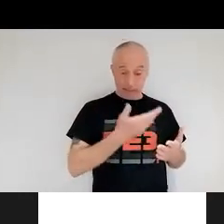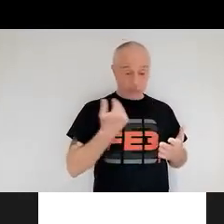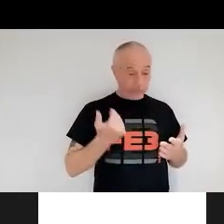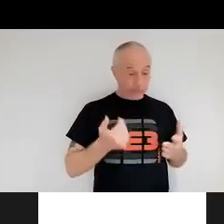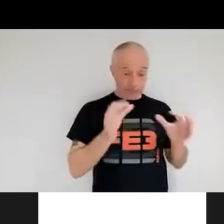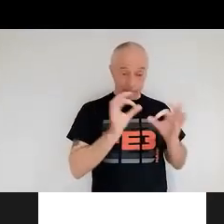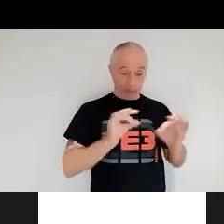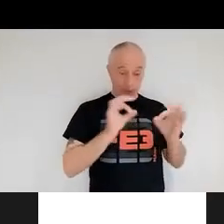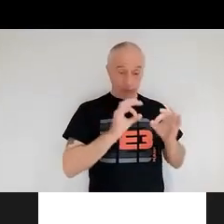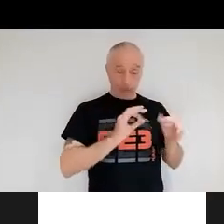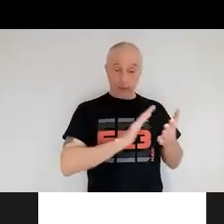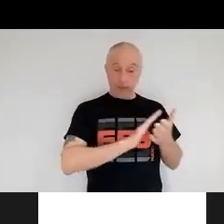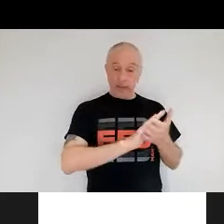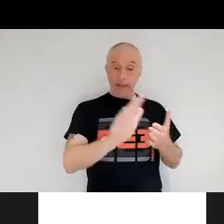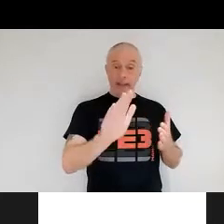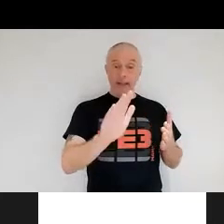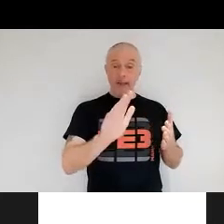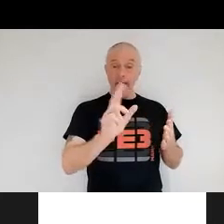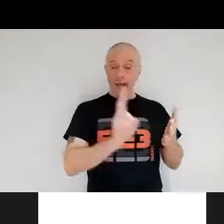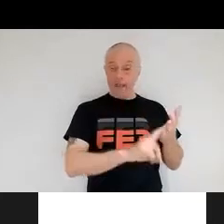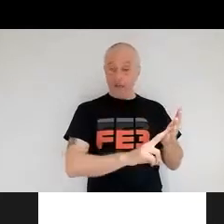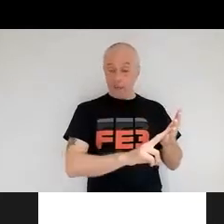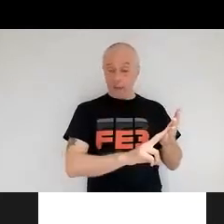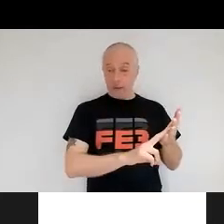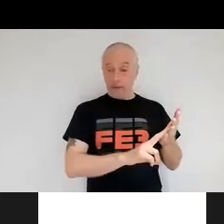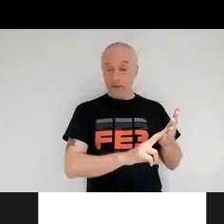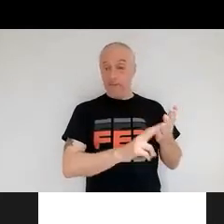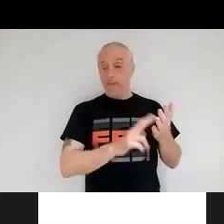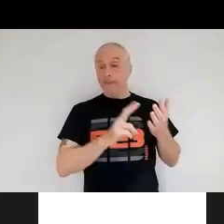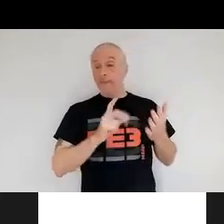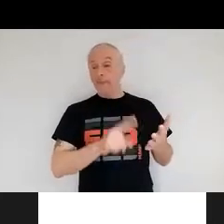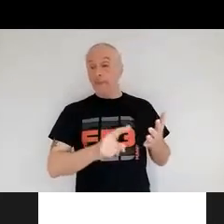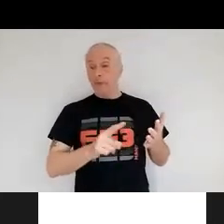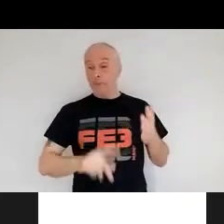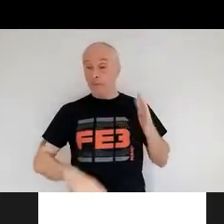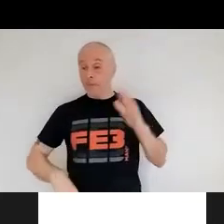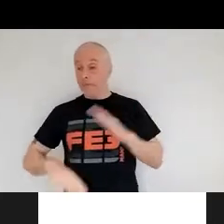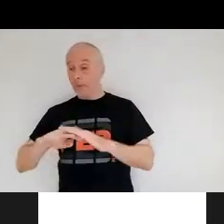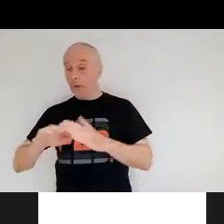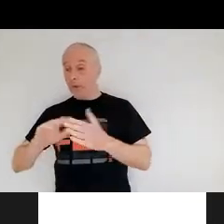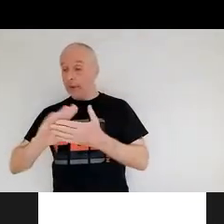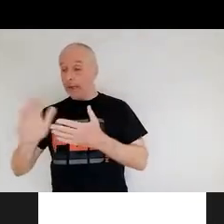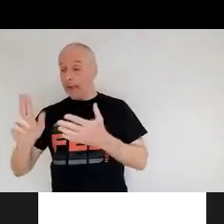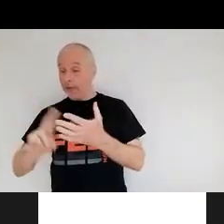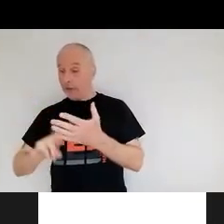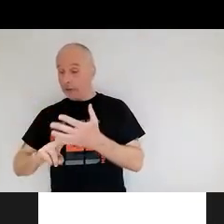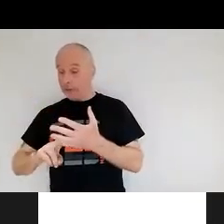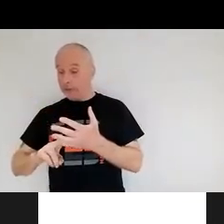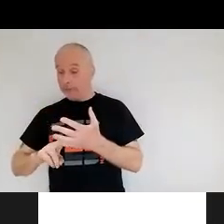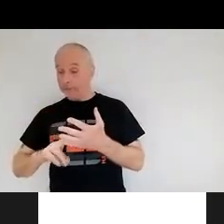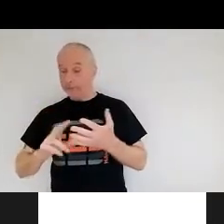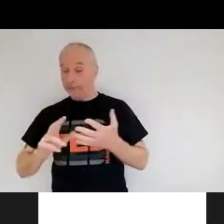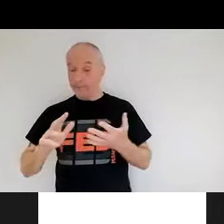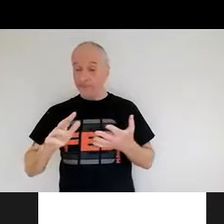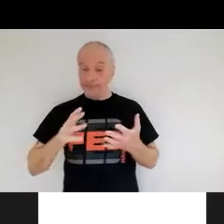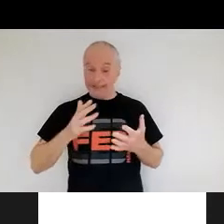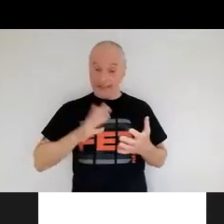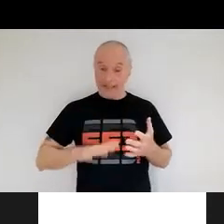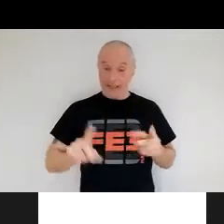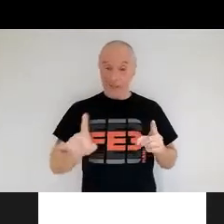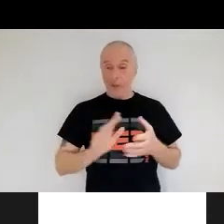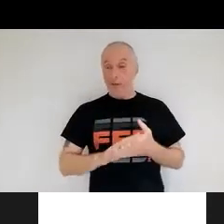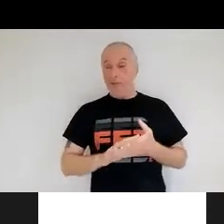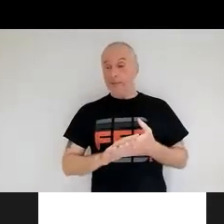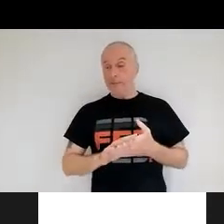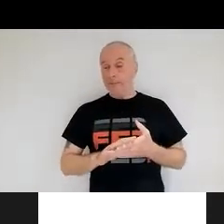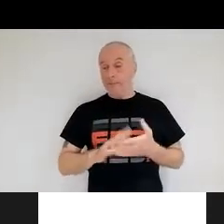in, say, a domestic setting, what you would need to go to full hydrogen is the